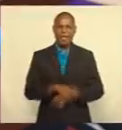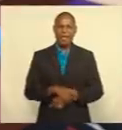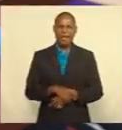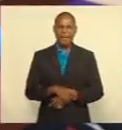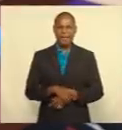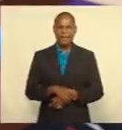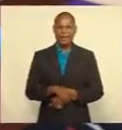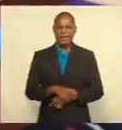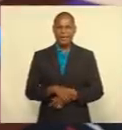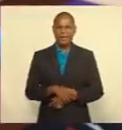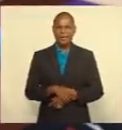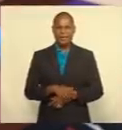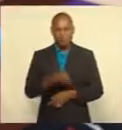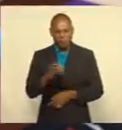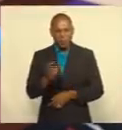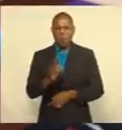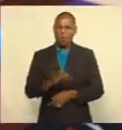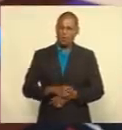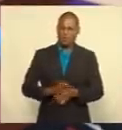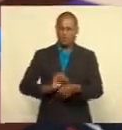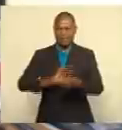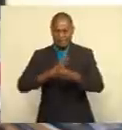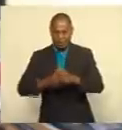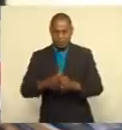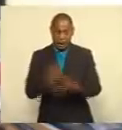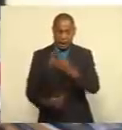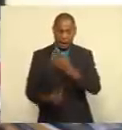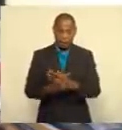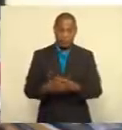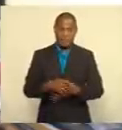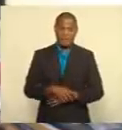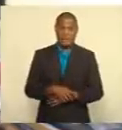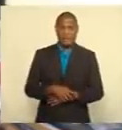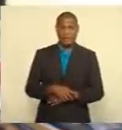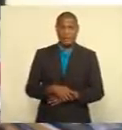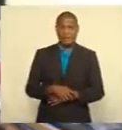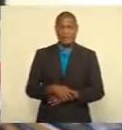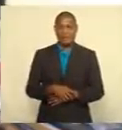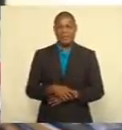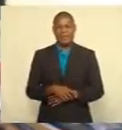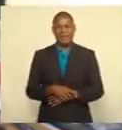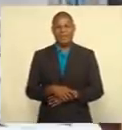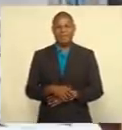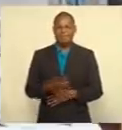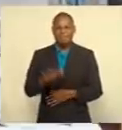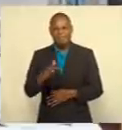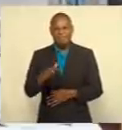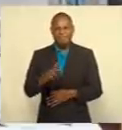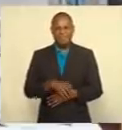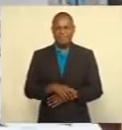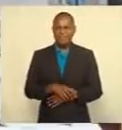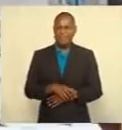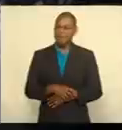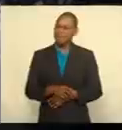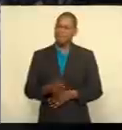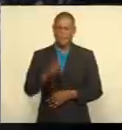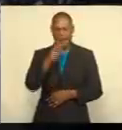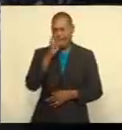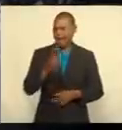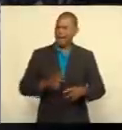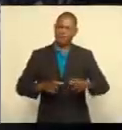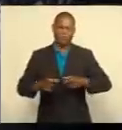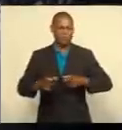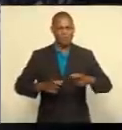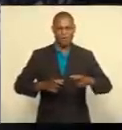I mean, the situation arose. It was kind of a huge letdown, but that's beyond our control. For